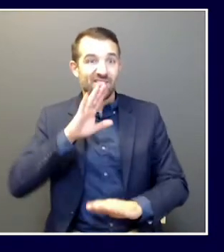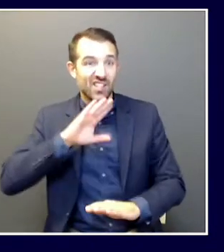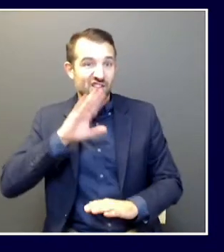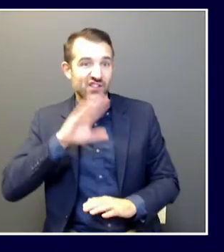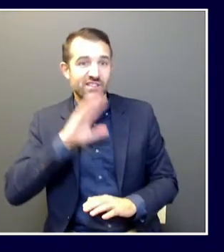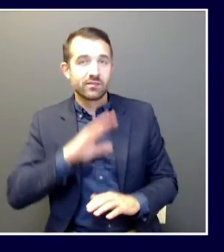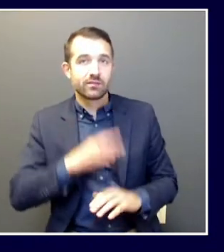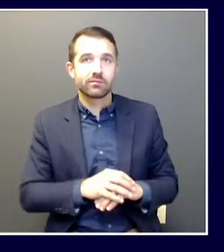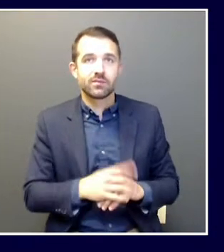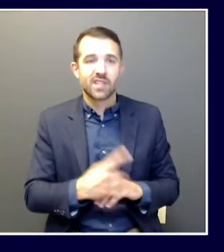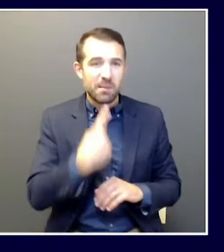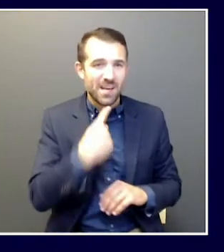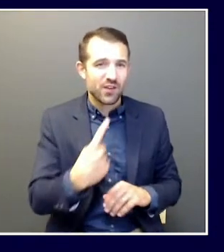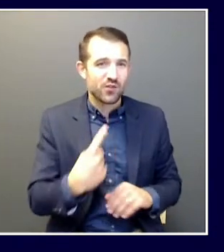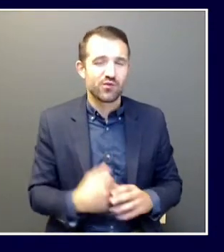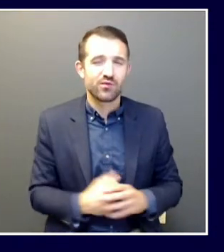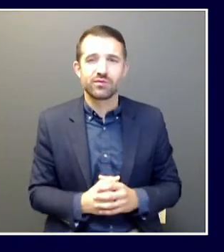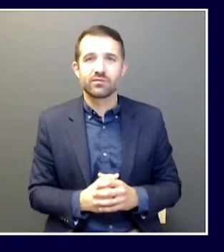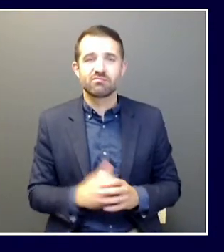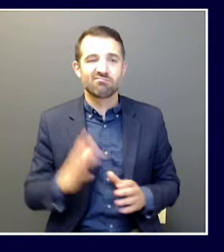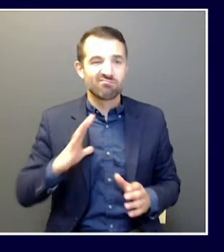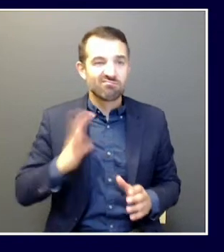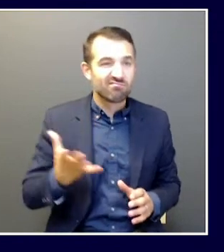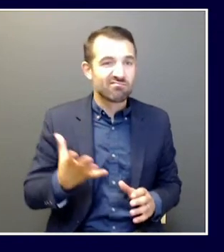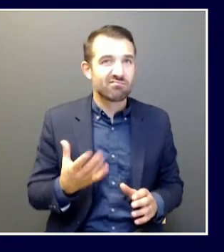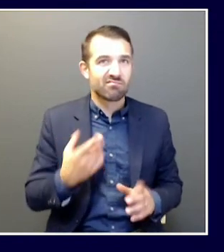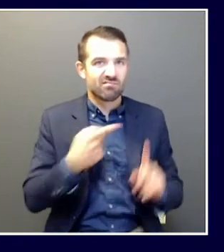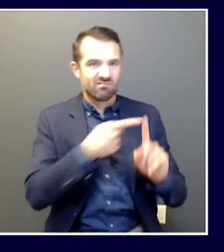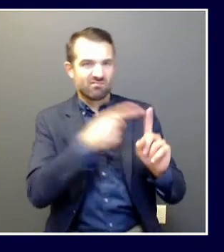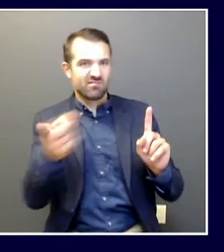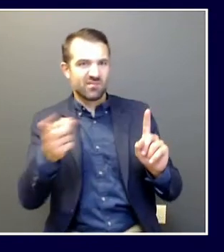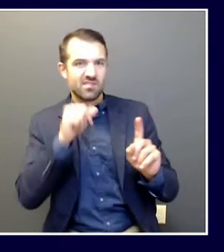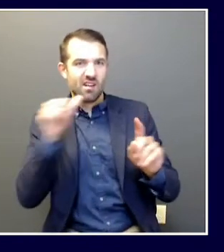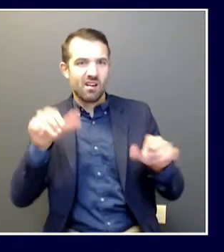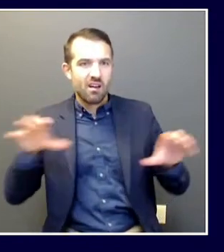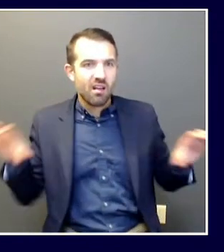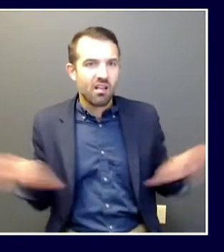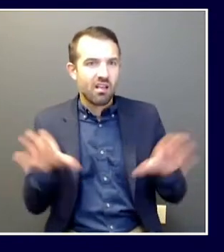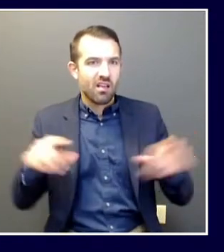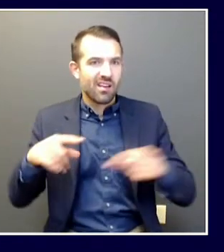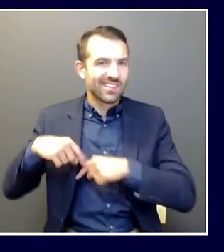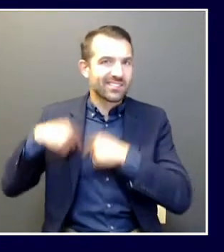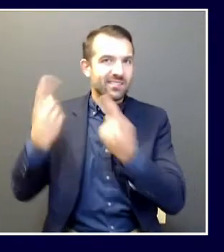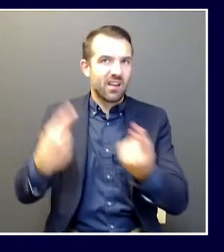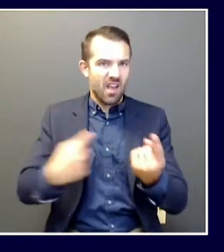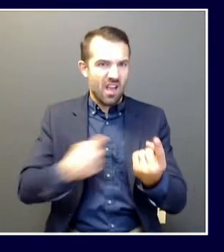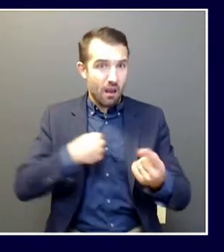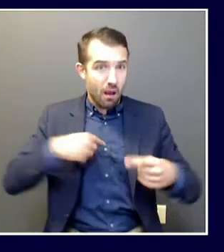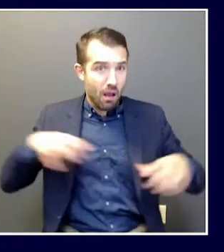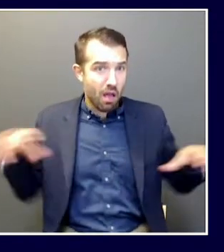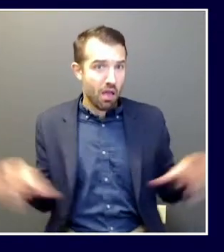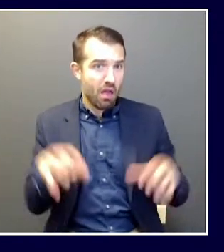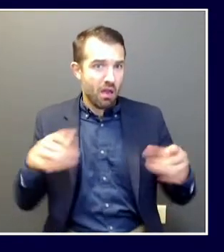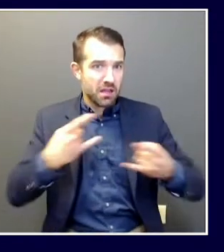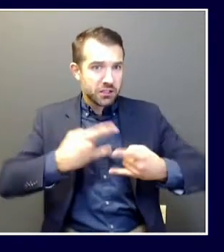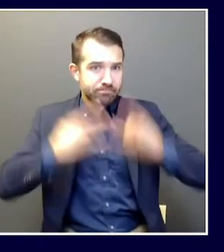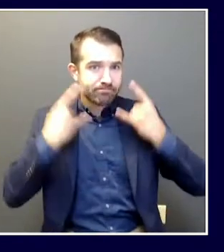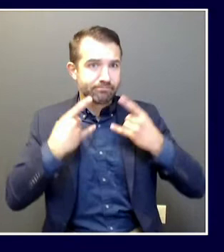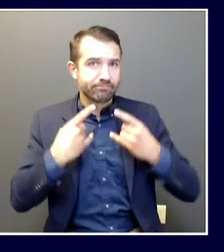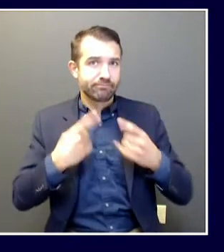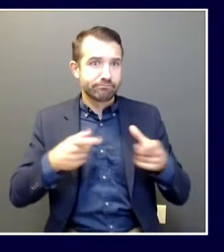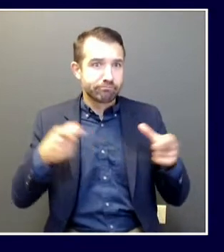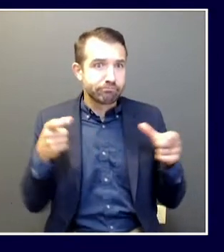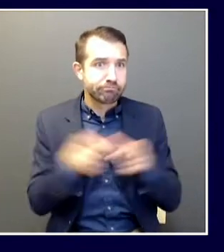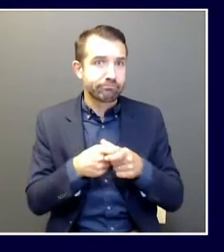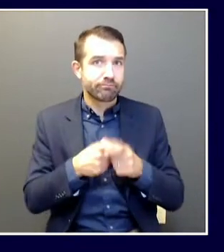think aren't doing their fair share over the last 19 months. We spend a lot of time talking about how to get